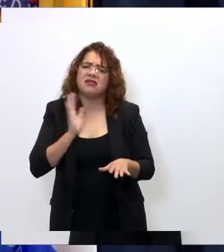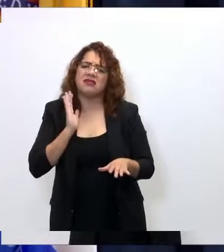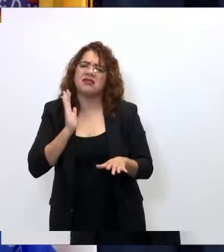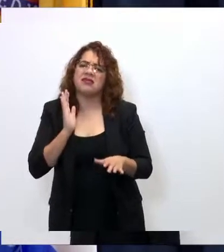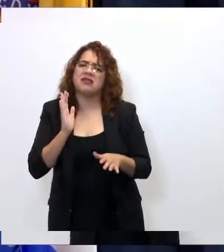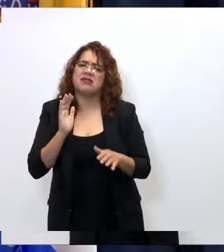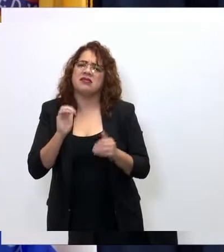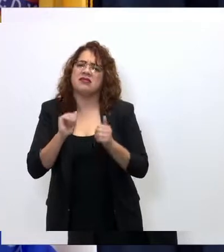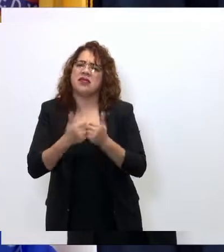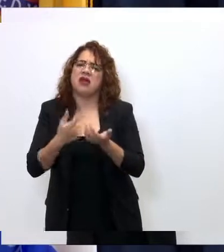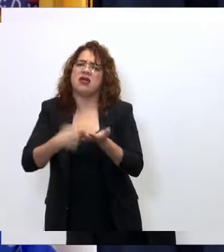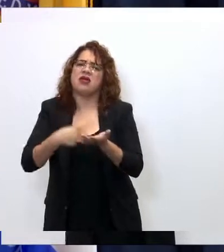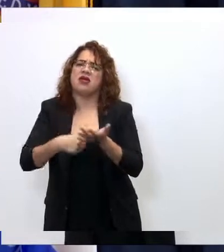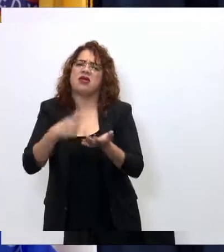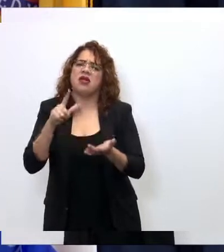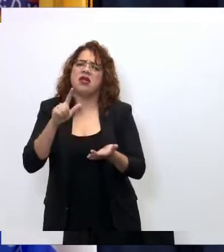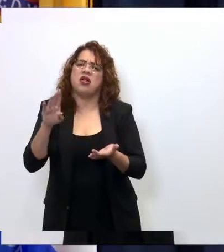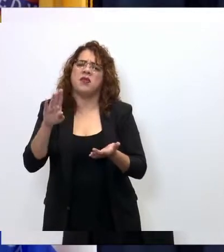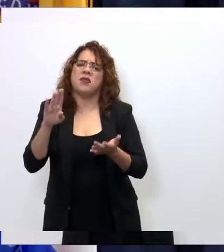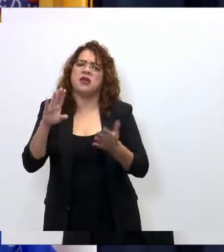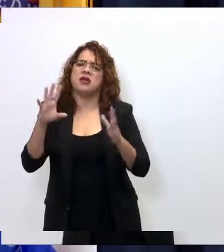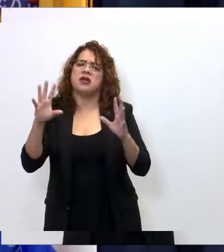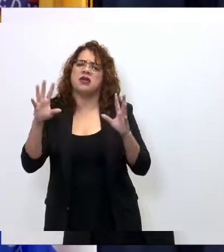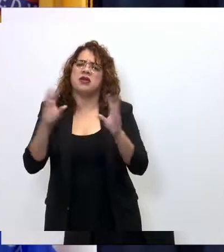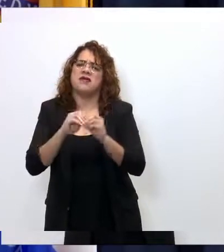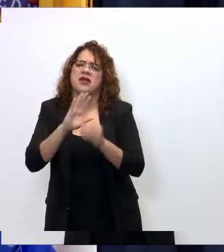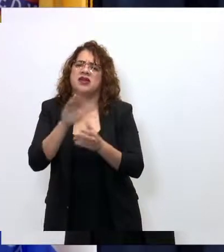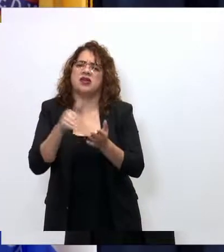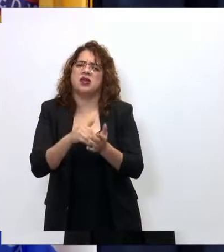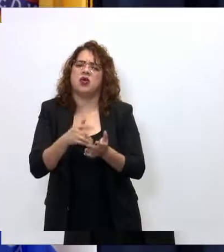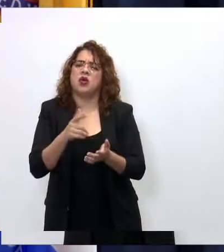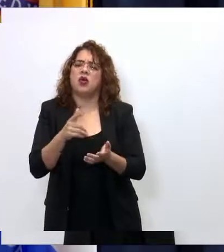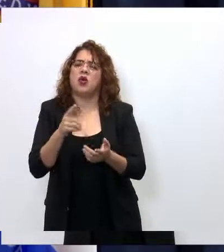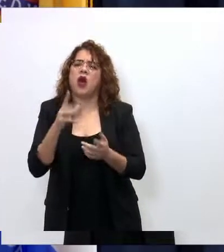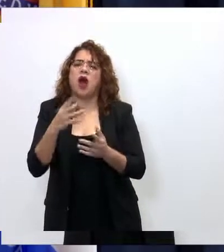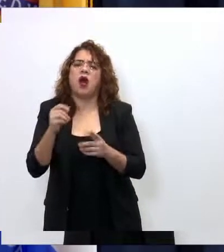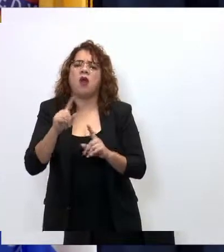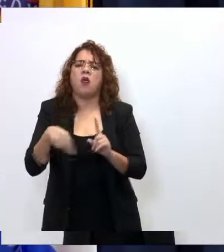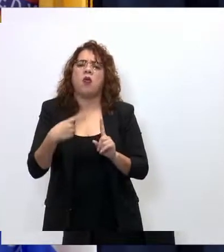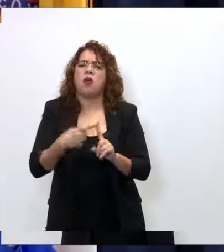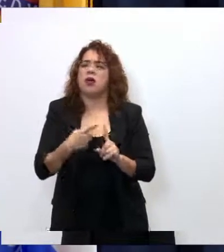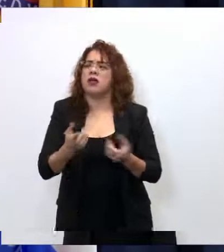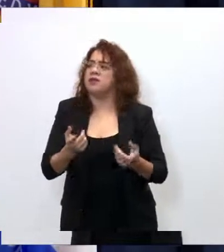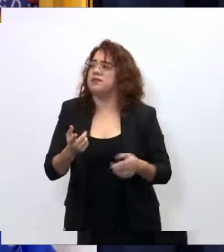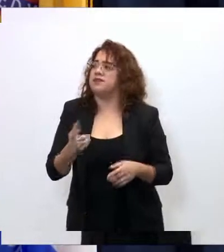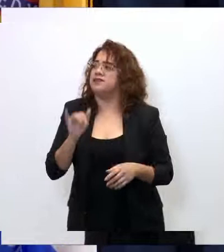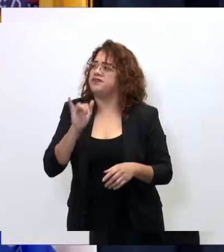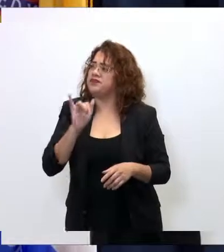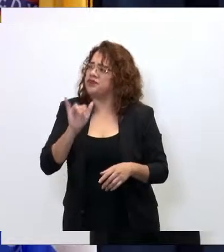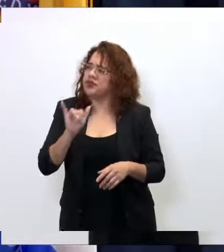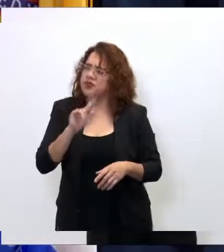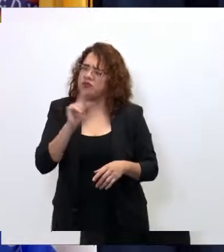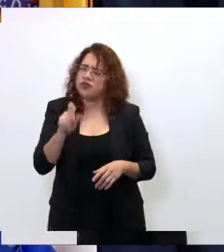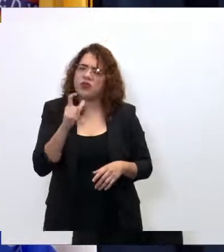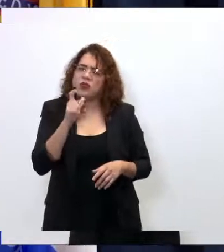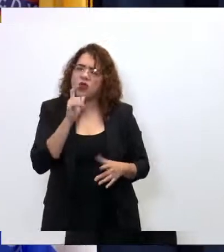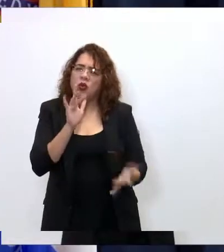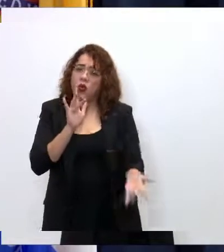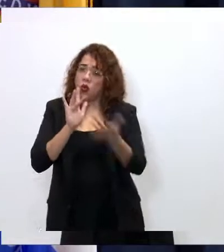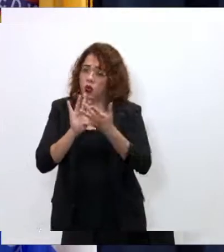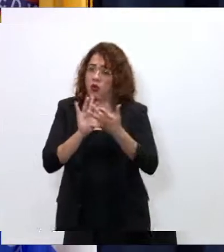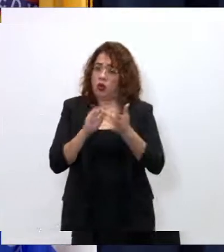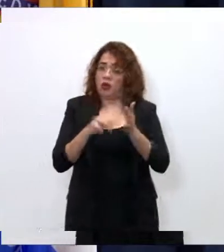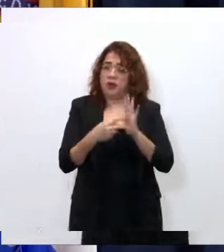used. Who did they talk to, and when did that happen? I think, just to reply, I think the question was who reached